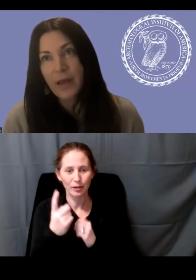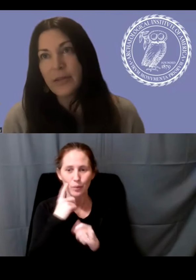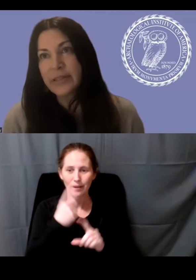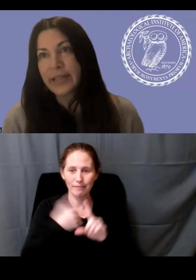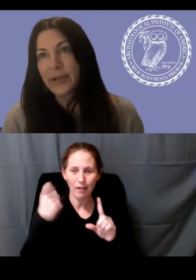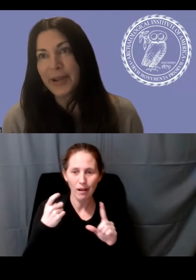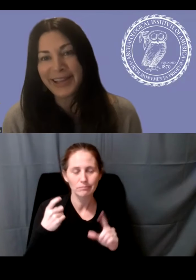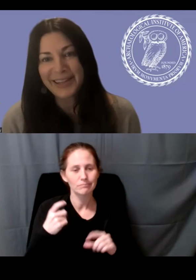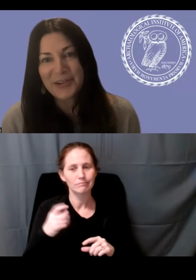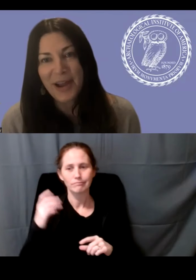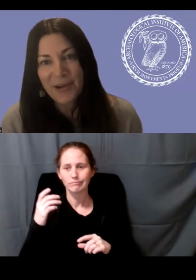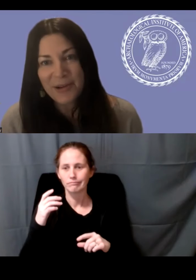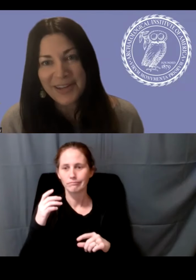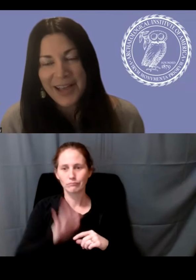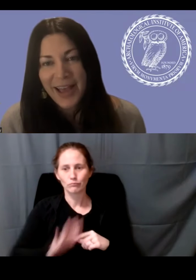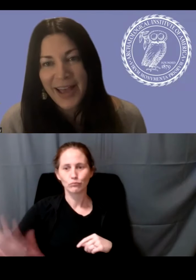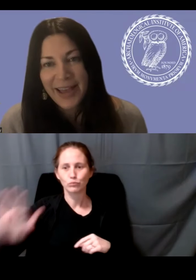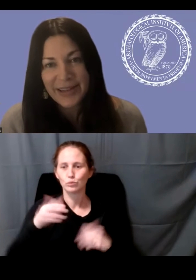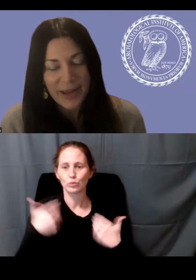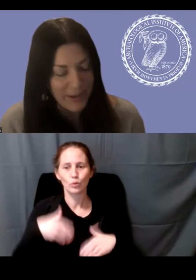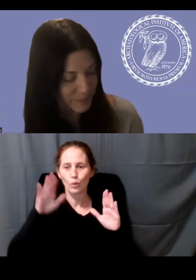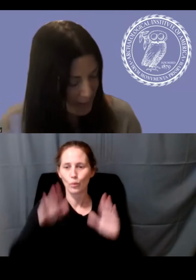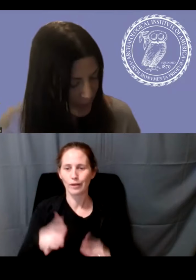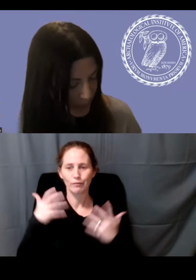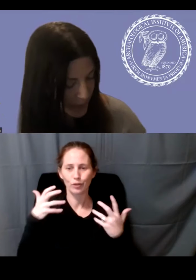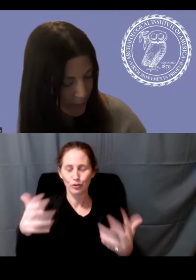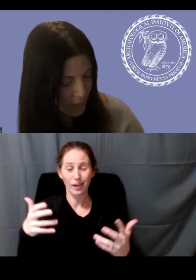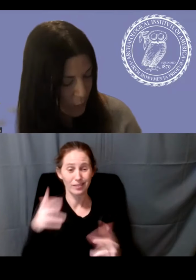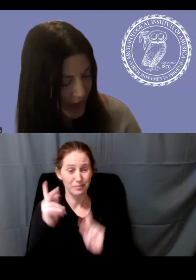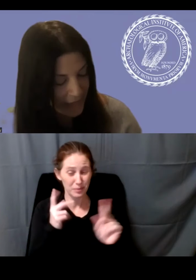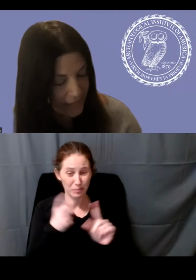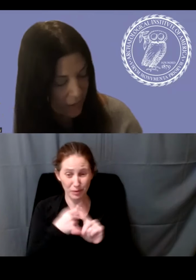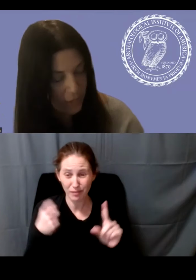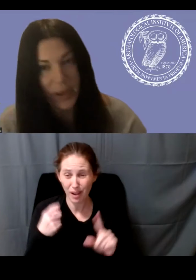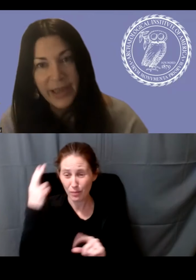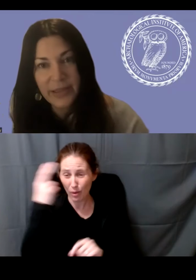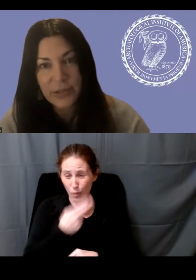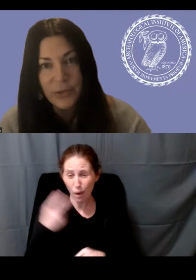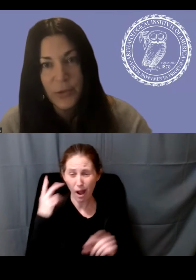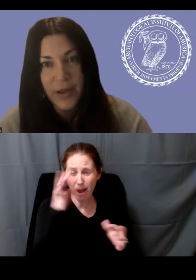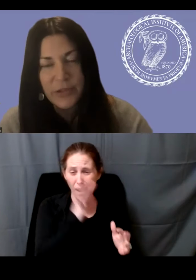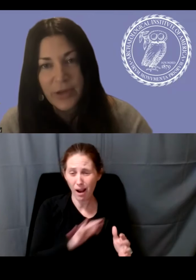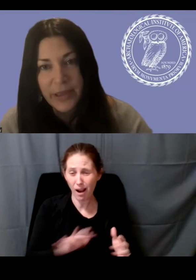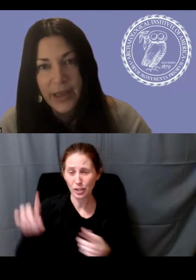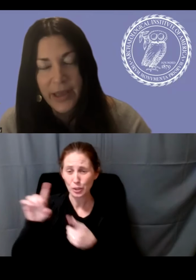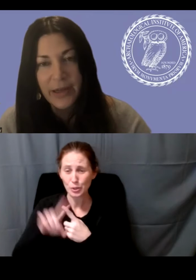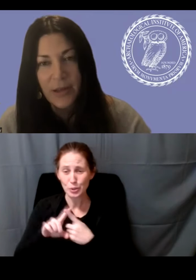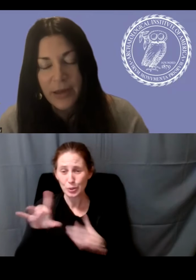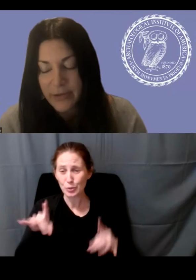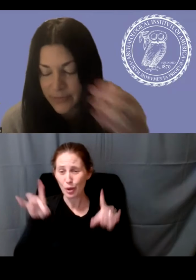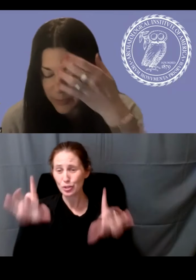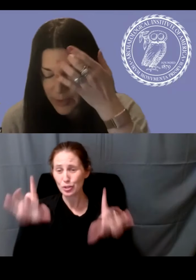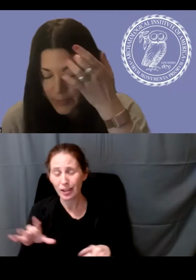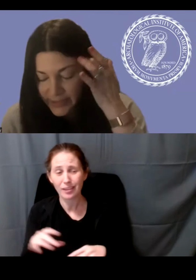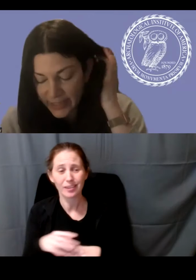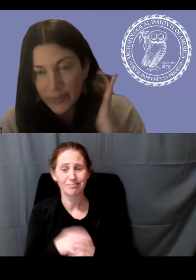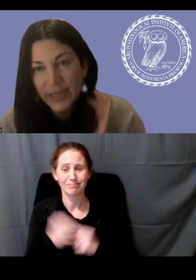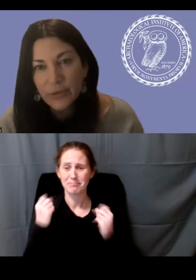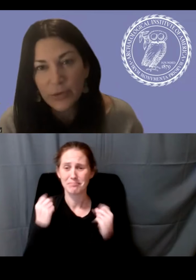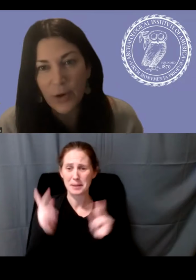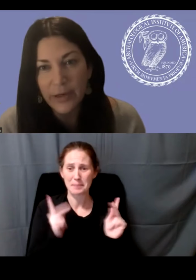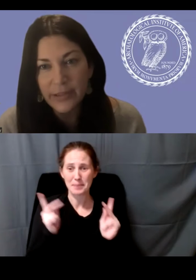from. Looks like a great crowd. And people from Hawaii all the way to Australia, and a lot of people